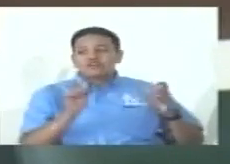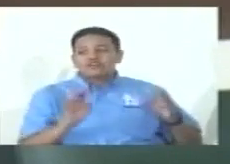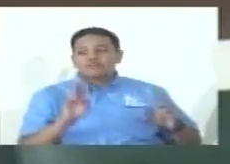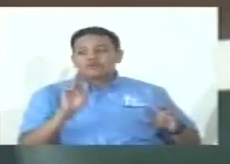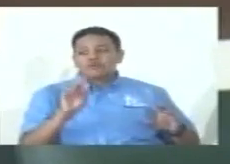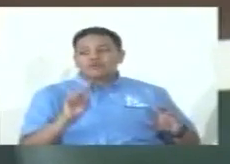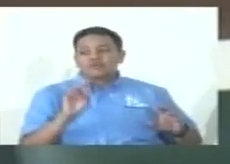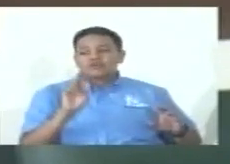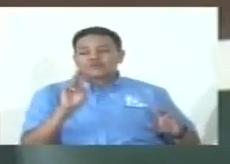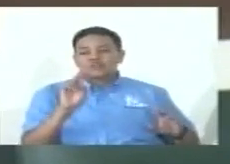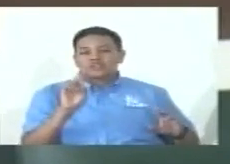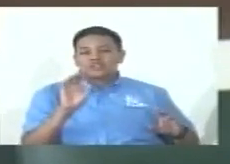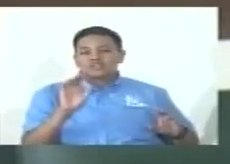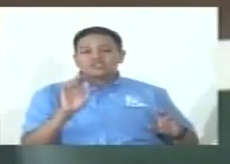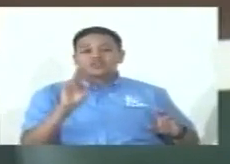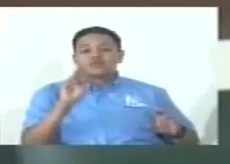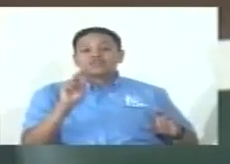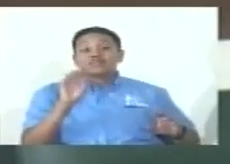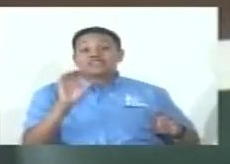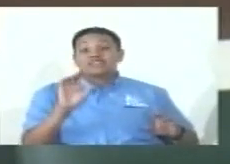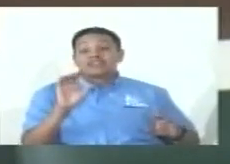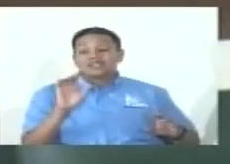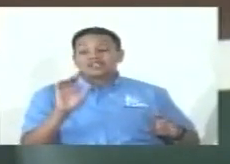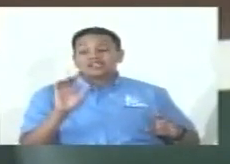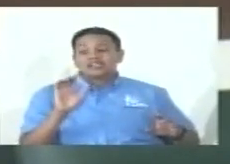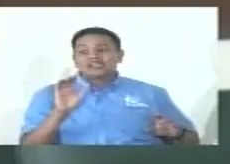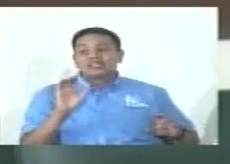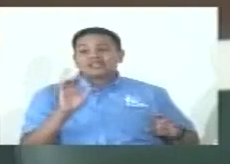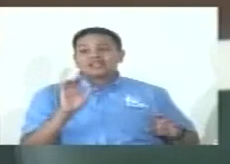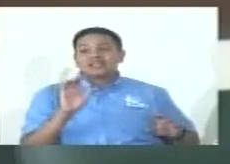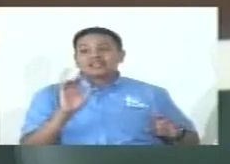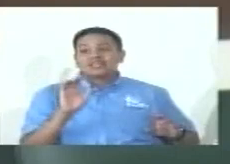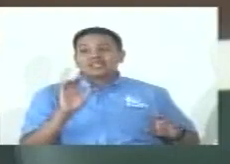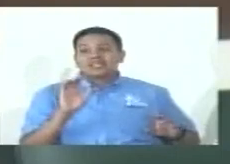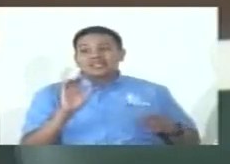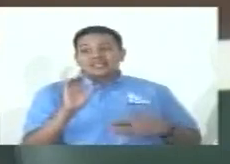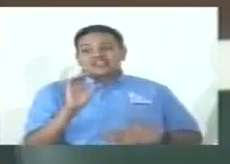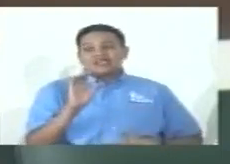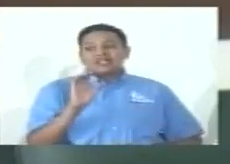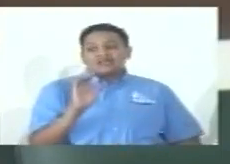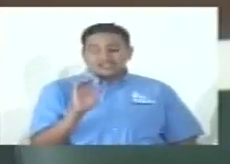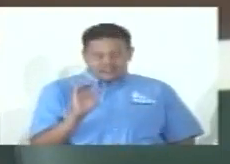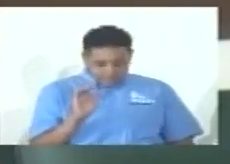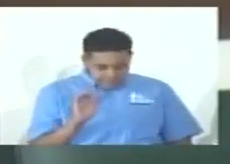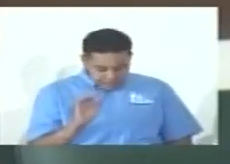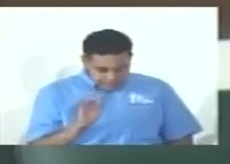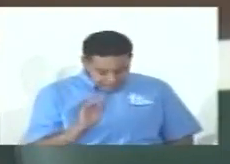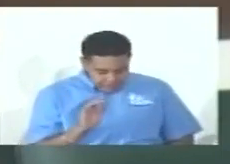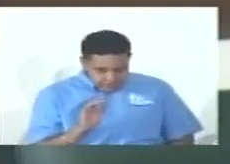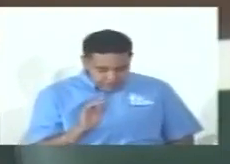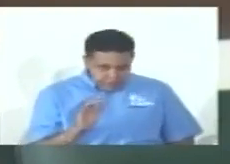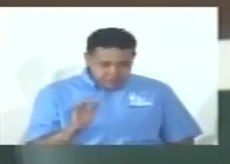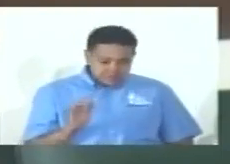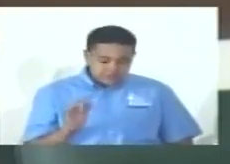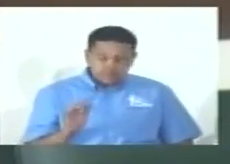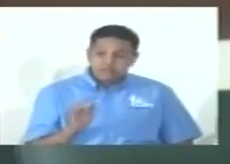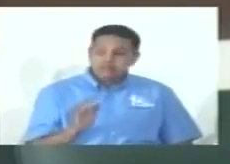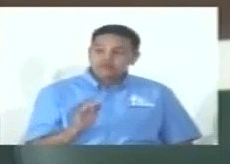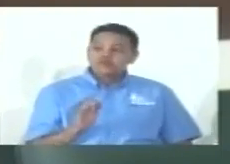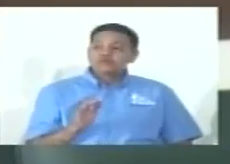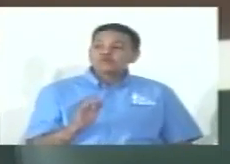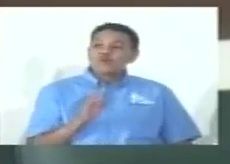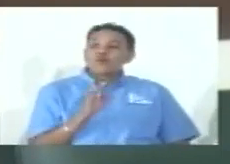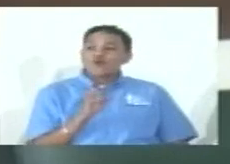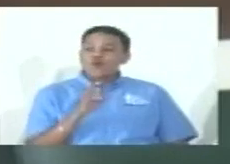Corporation. Now, the Urban Development Corporation, Mr. President, owns assets in her